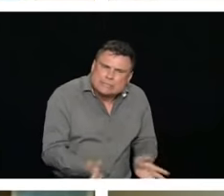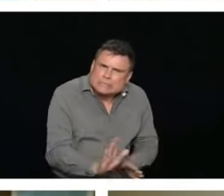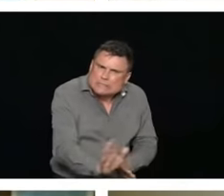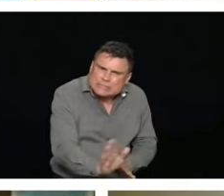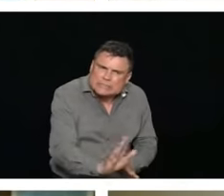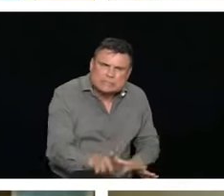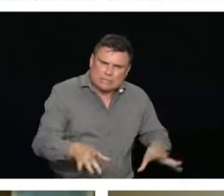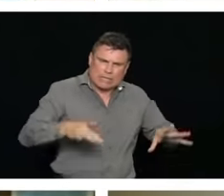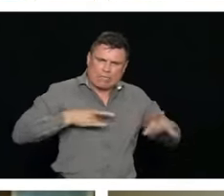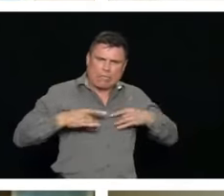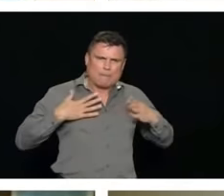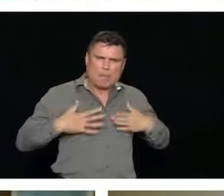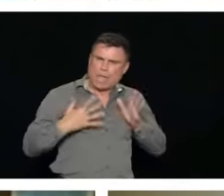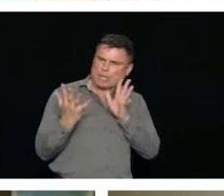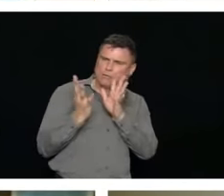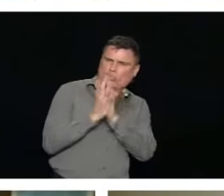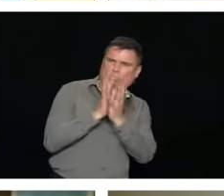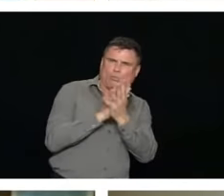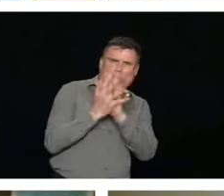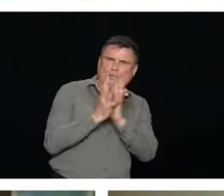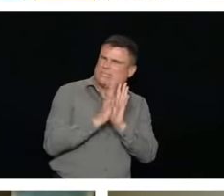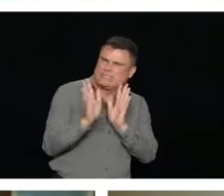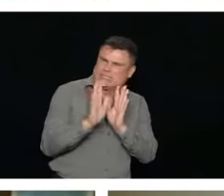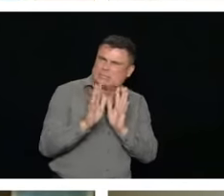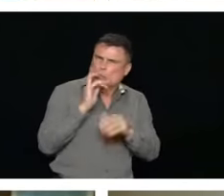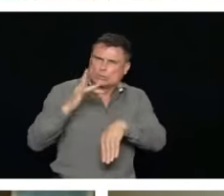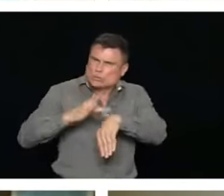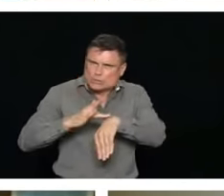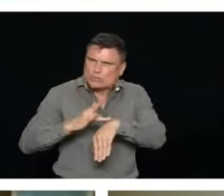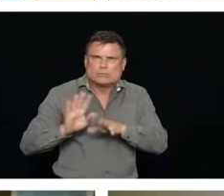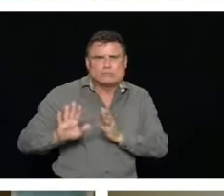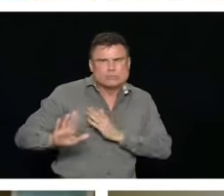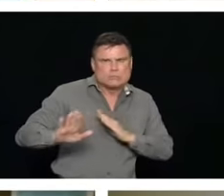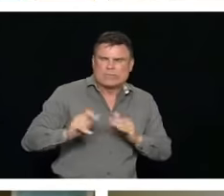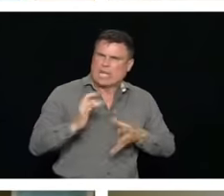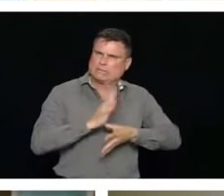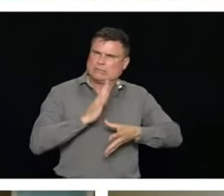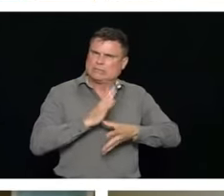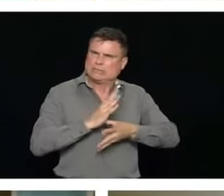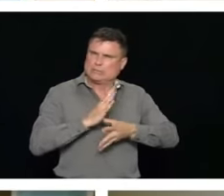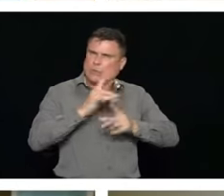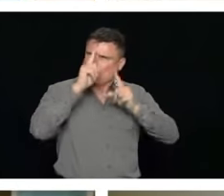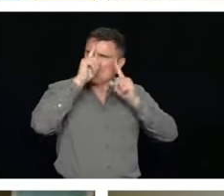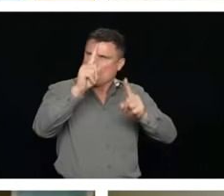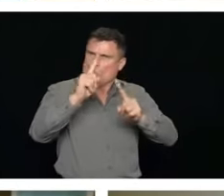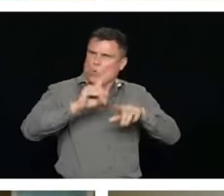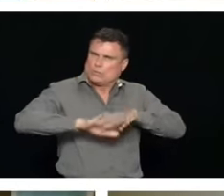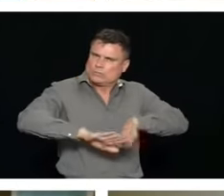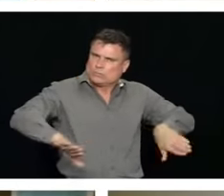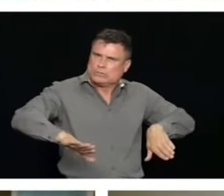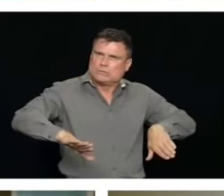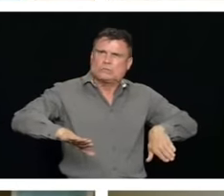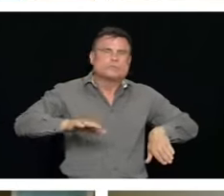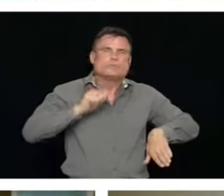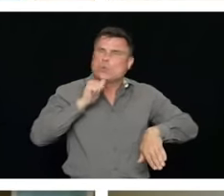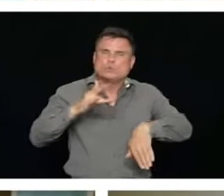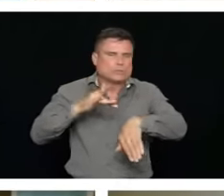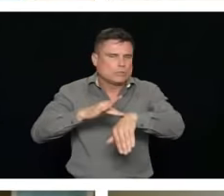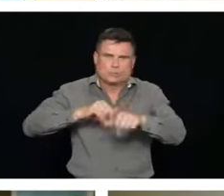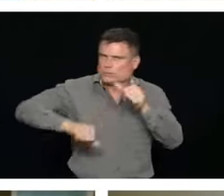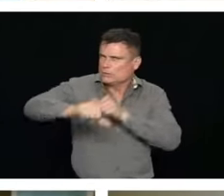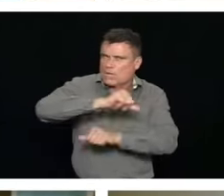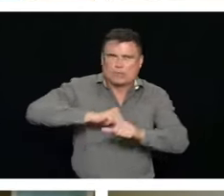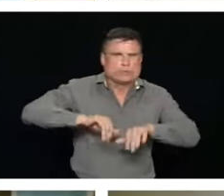then the small risk that they do actually, if there is a child who is positive, that will go a long way